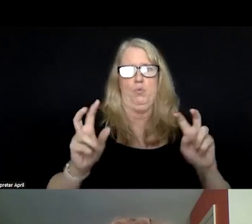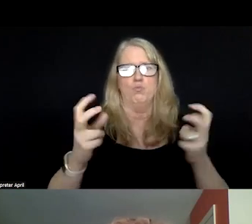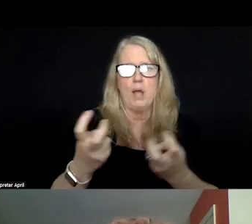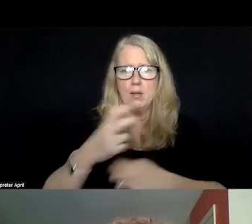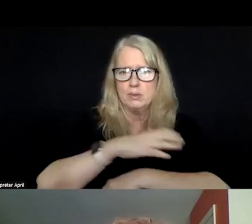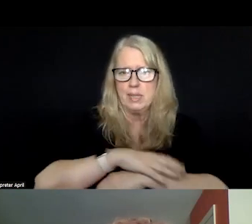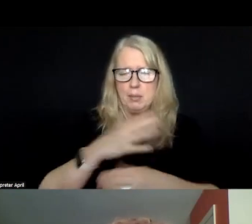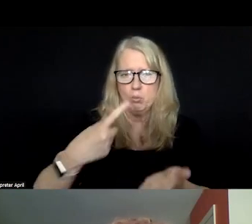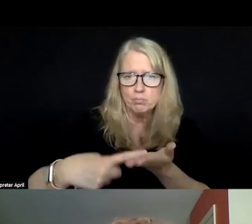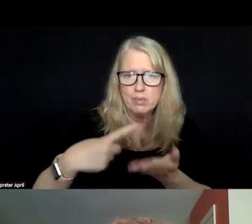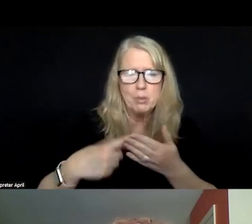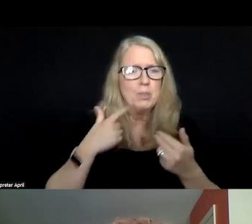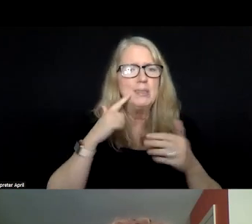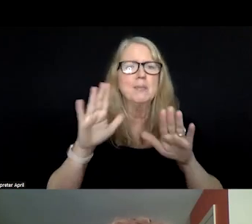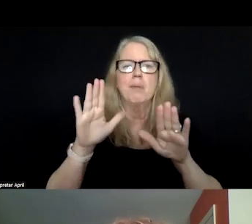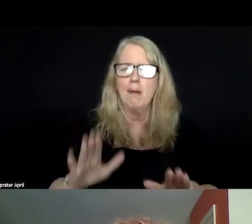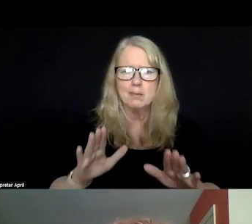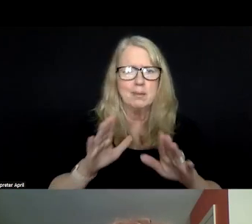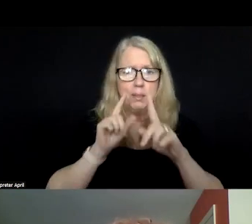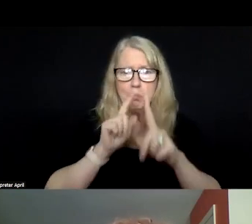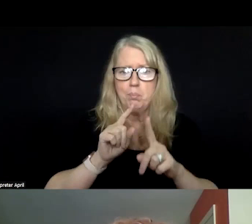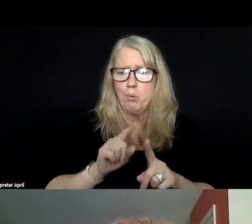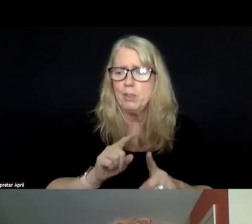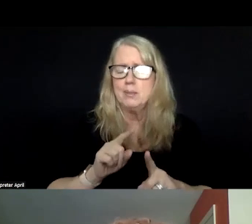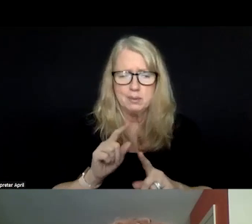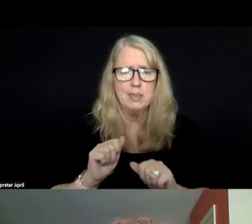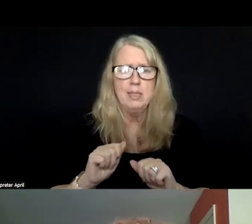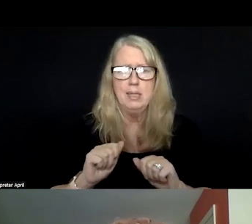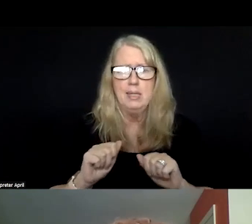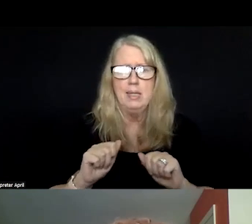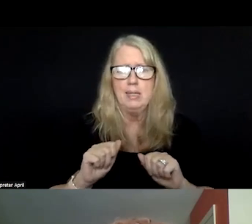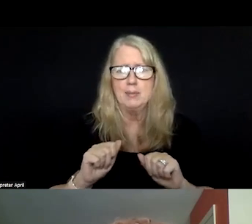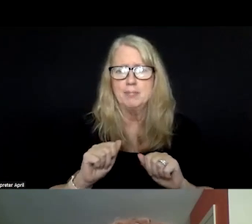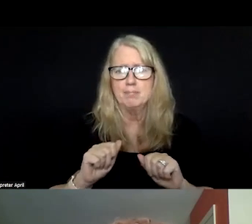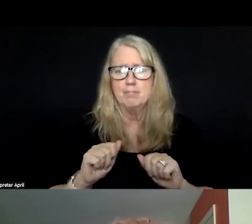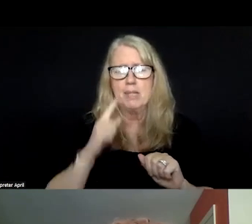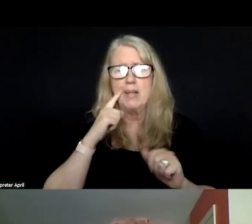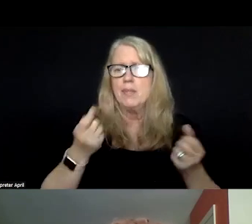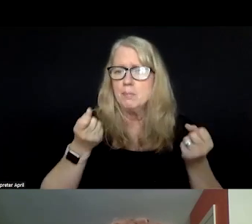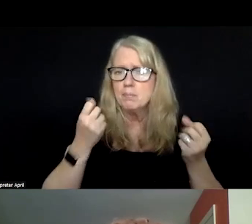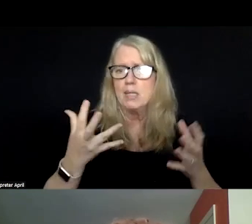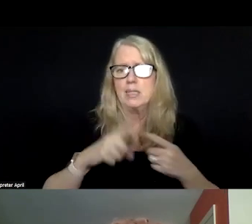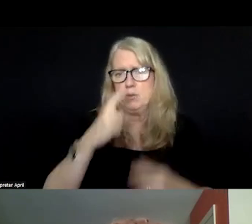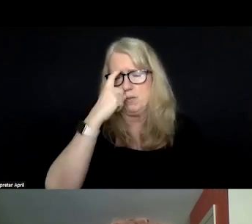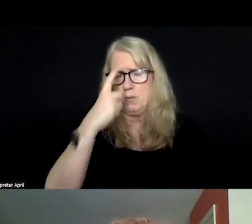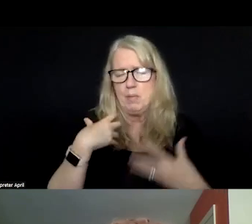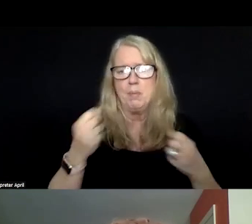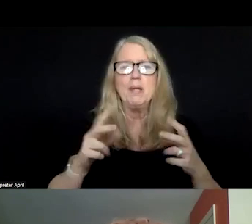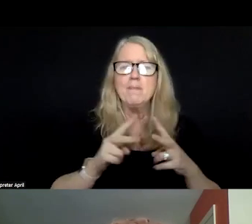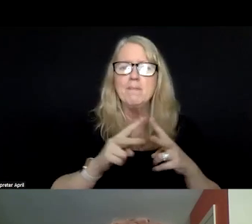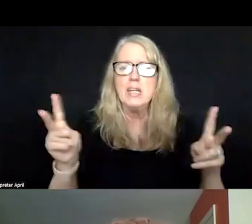some excellent points. I think that a lot of folks in the mental health community are very